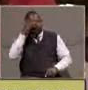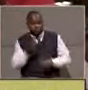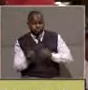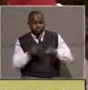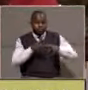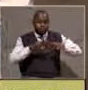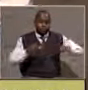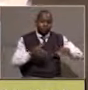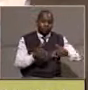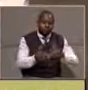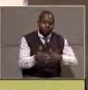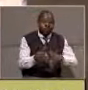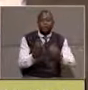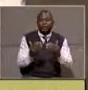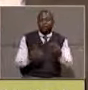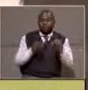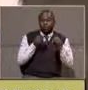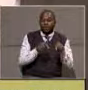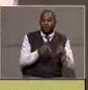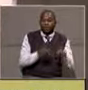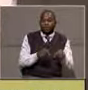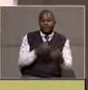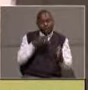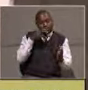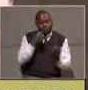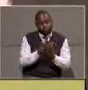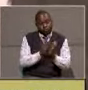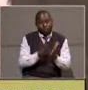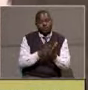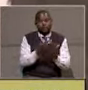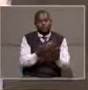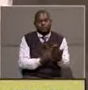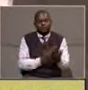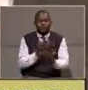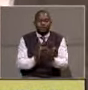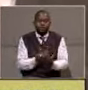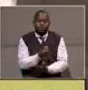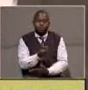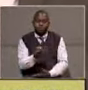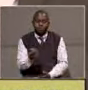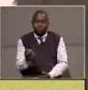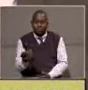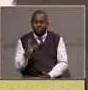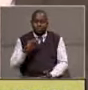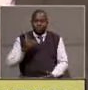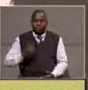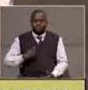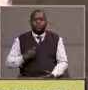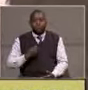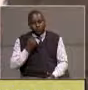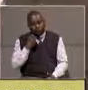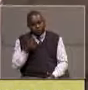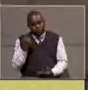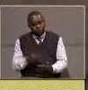investigations are underway. So we are here, we are going to record a statement from a few ladies to find out